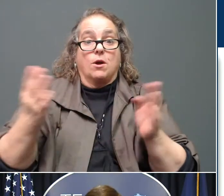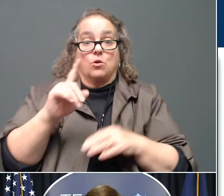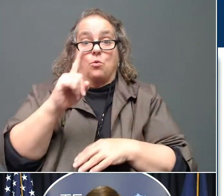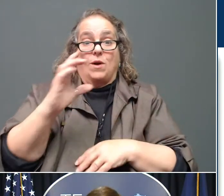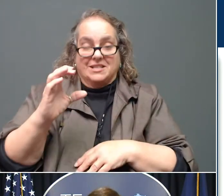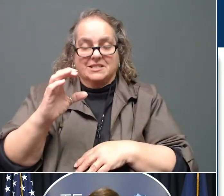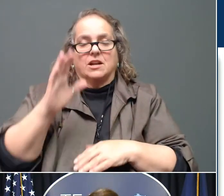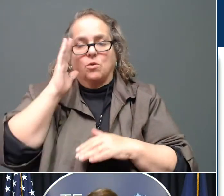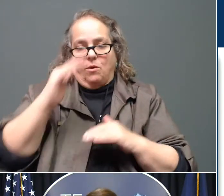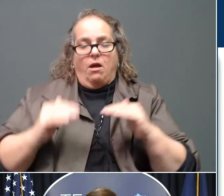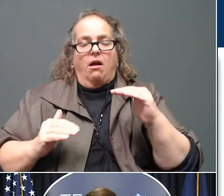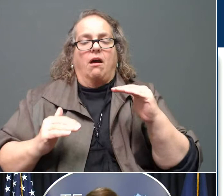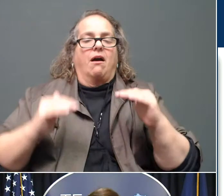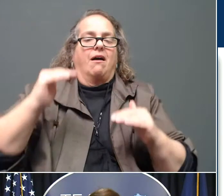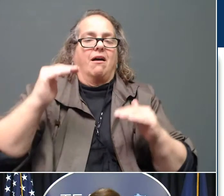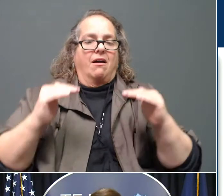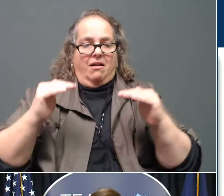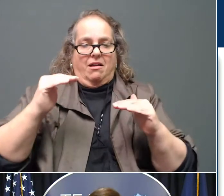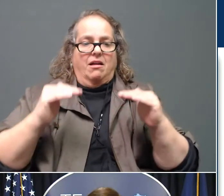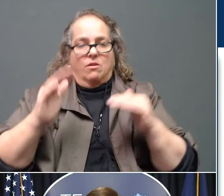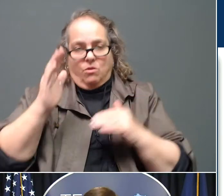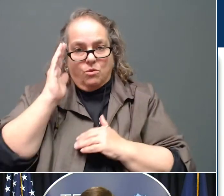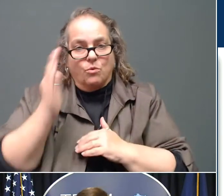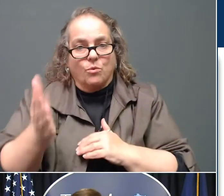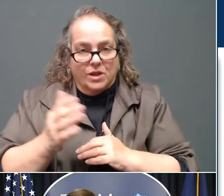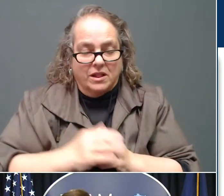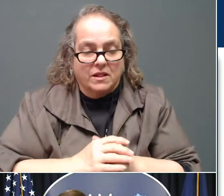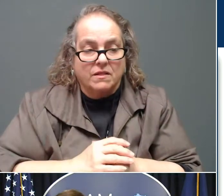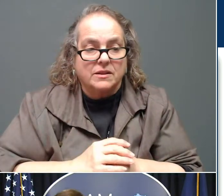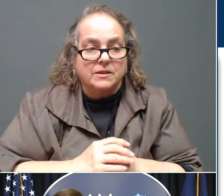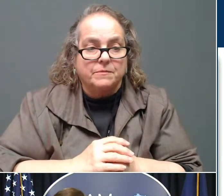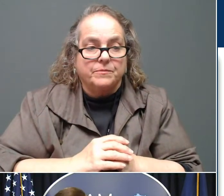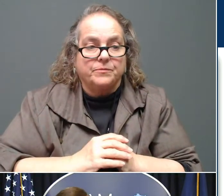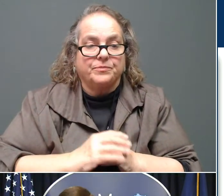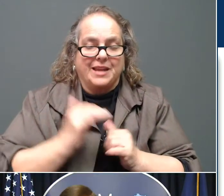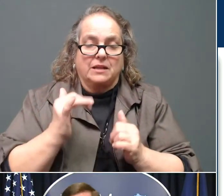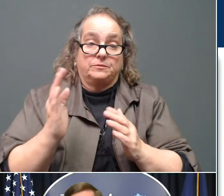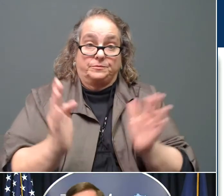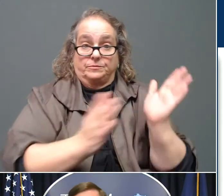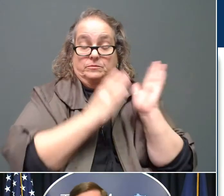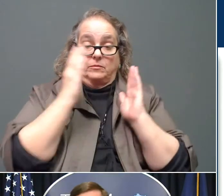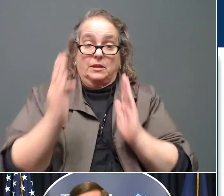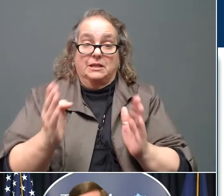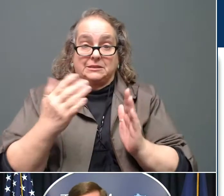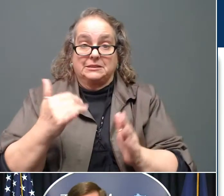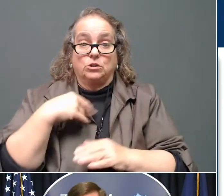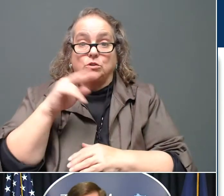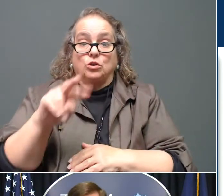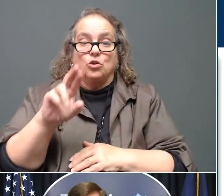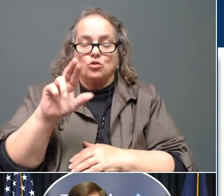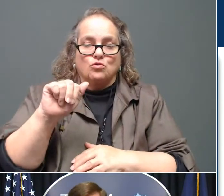level out a little bit. All right, now let's look at race.